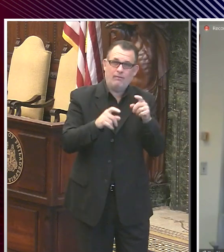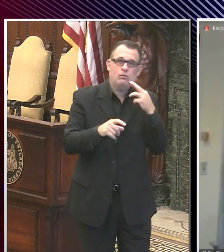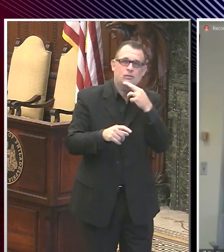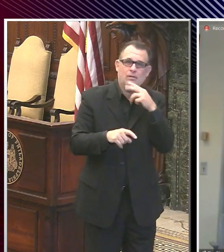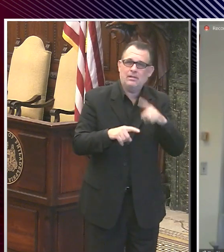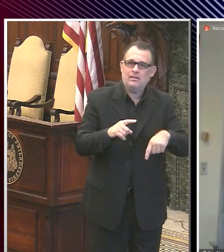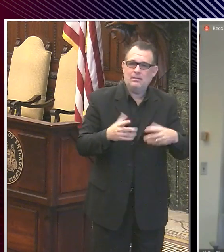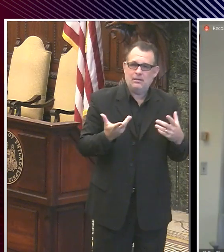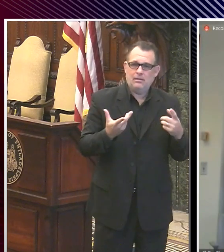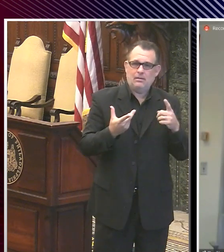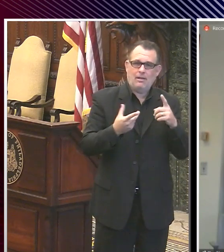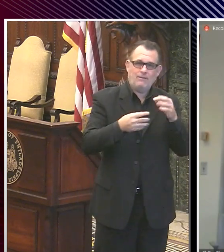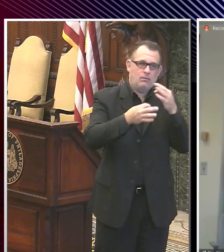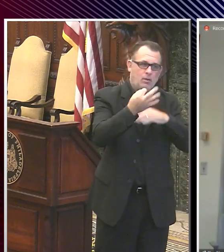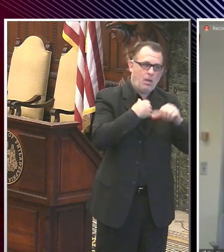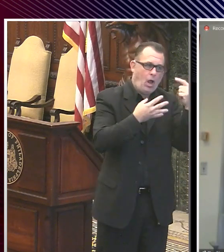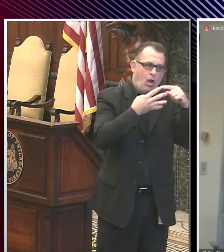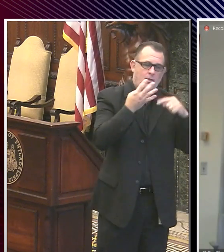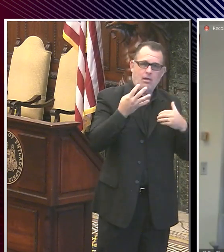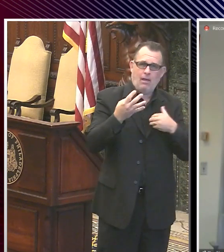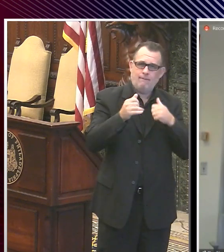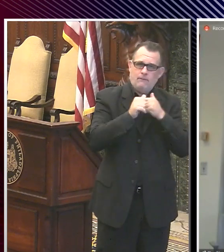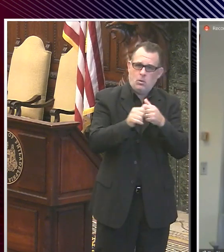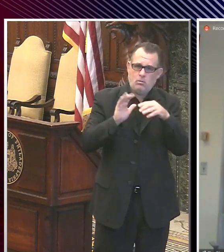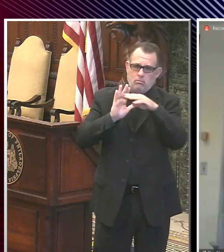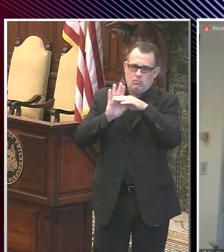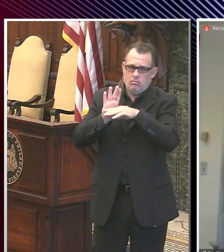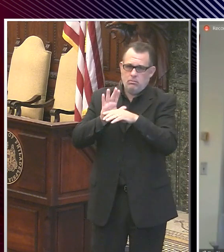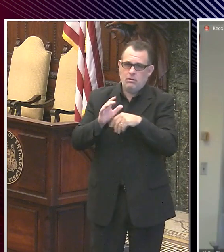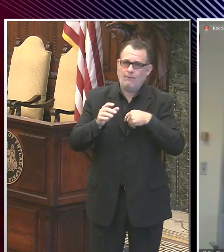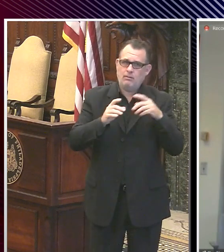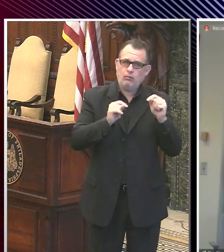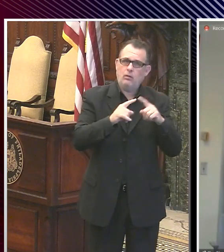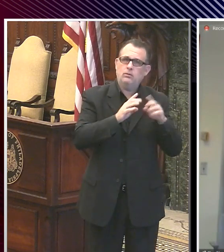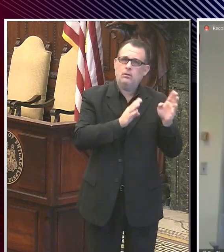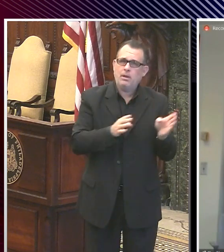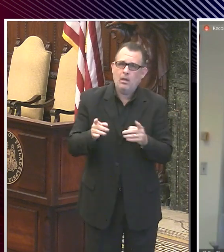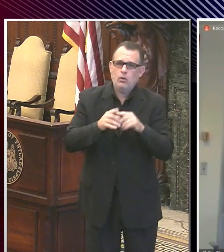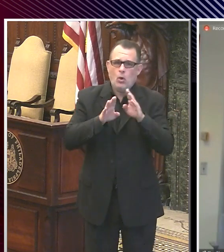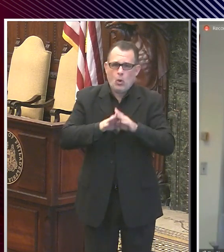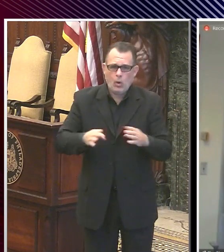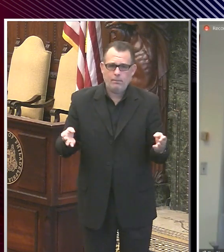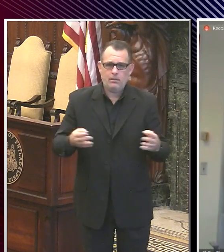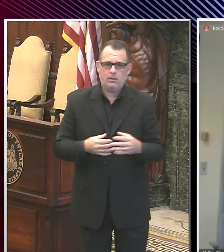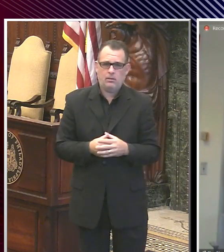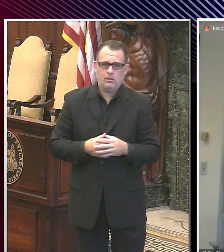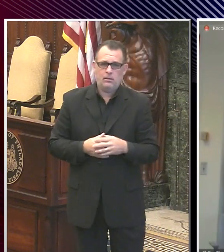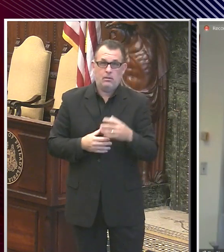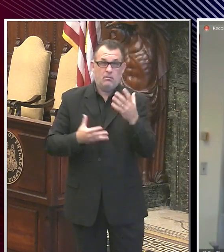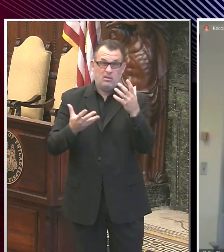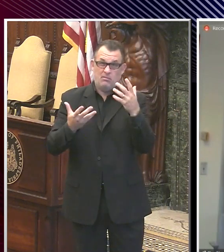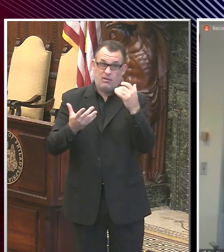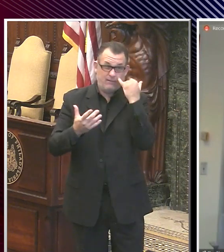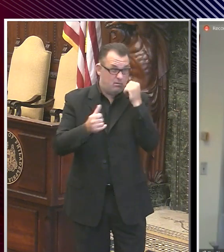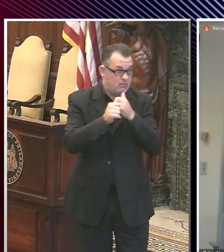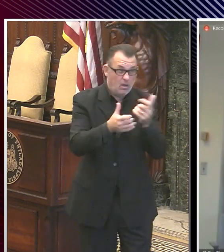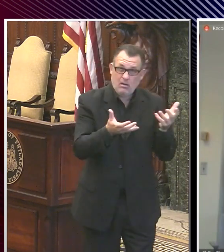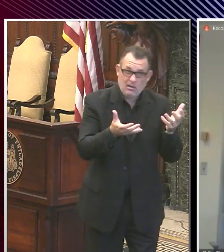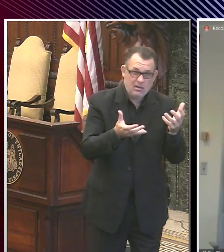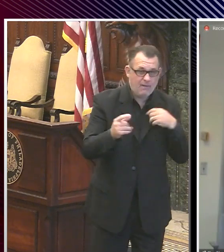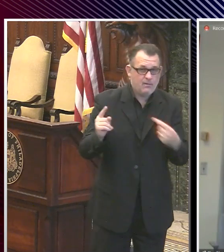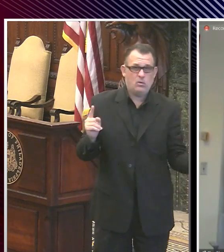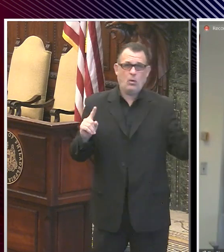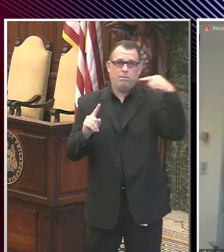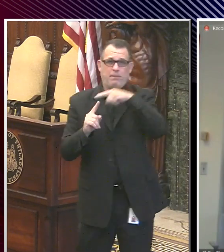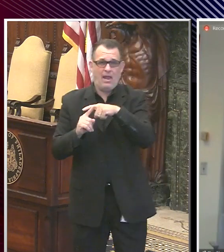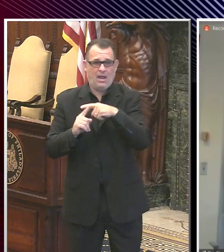restrictions. So that's the reopening plan, but now we may reverse course if, after reopening, we find that many people